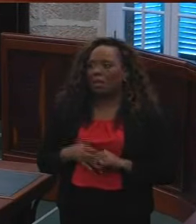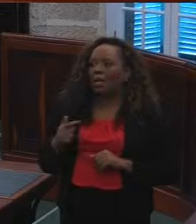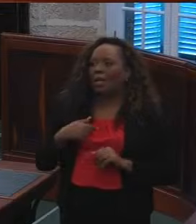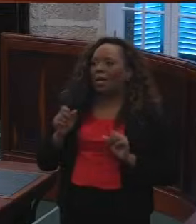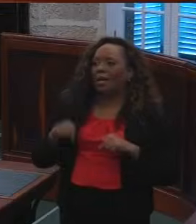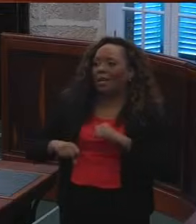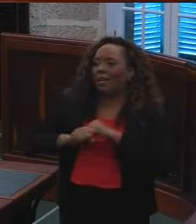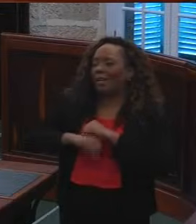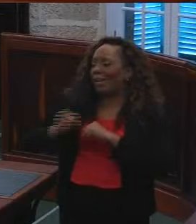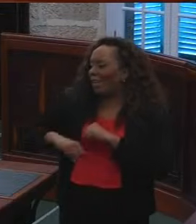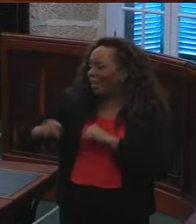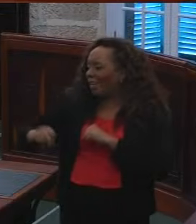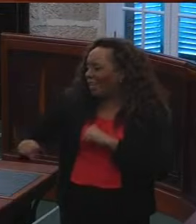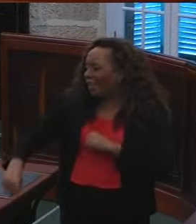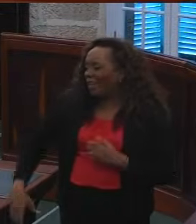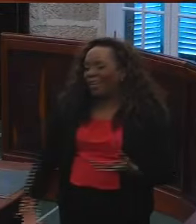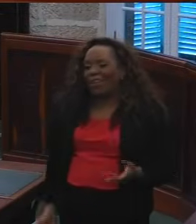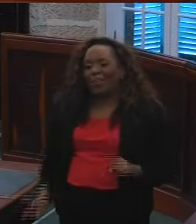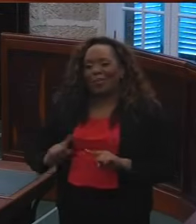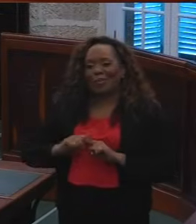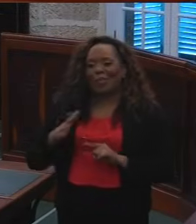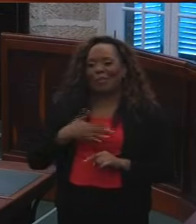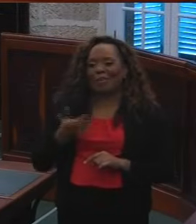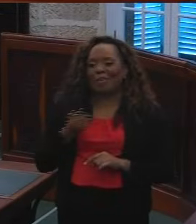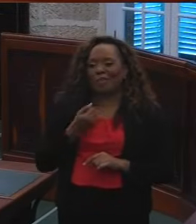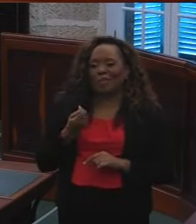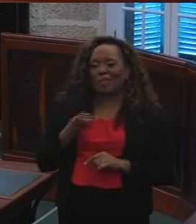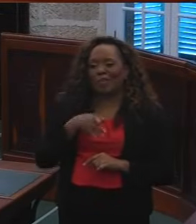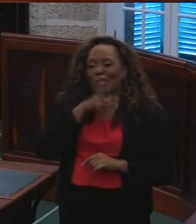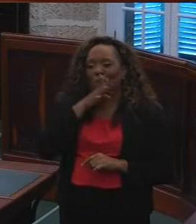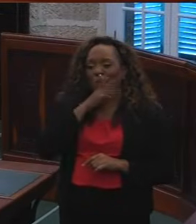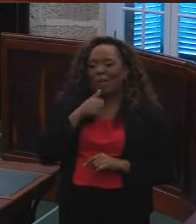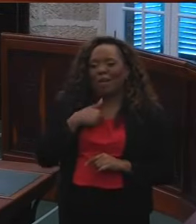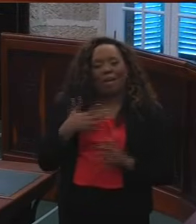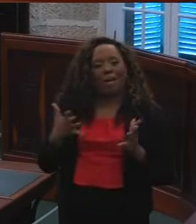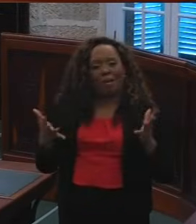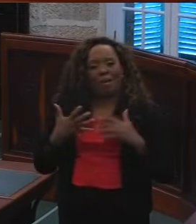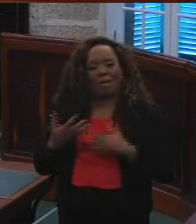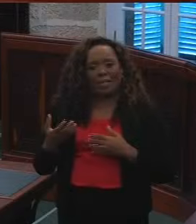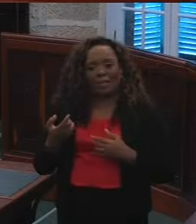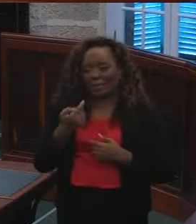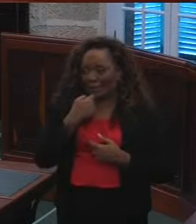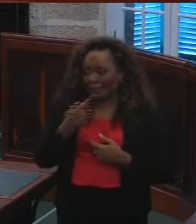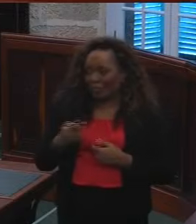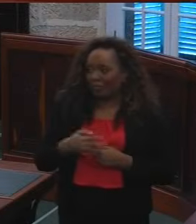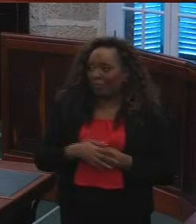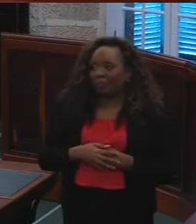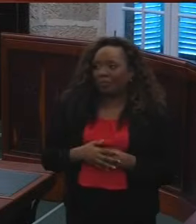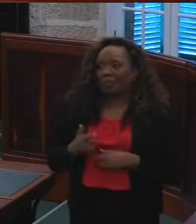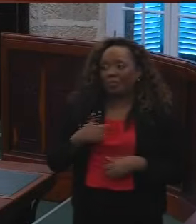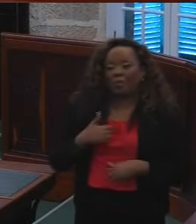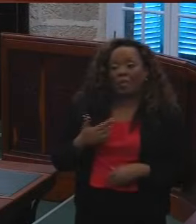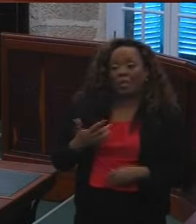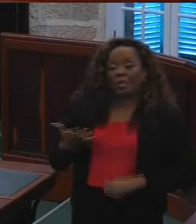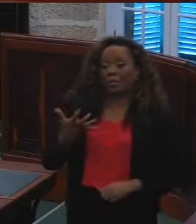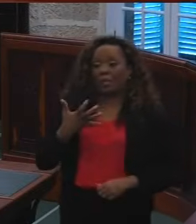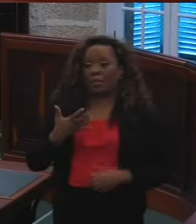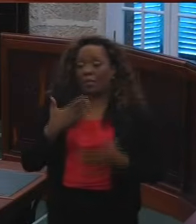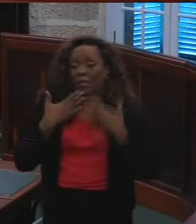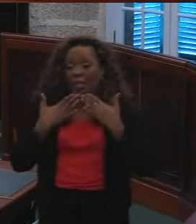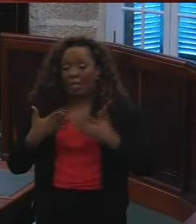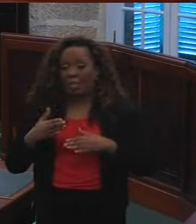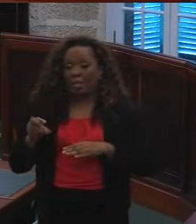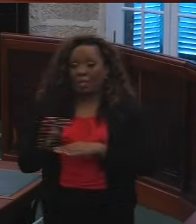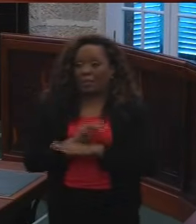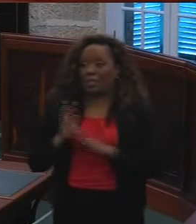on for a very long time, but with those few words, Mr. Speaker, sir, I just wish to say that as I began, sir, I really want to thank the Honorable